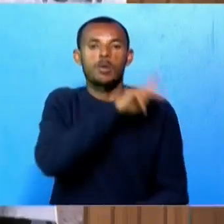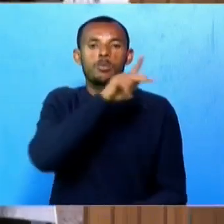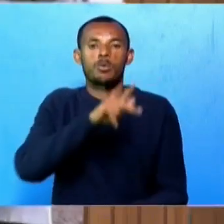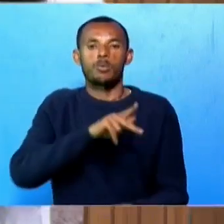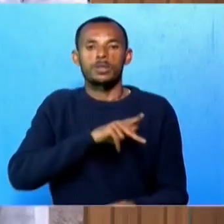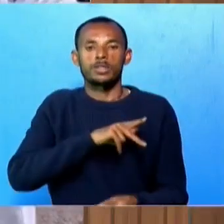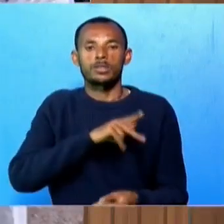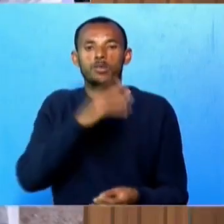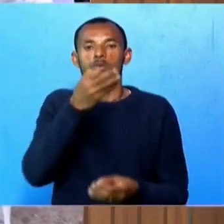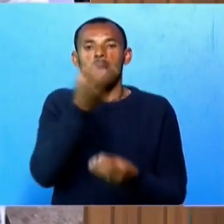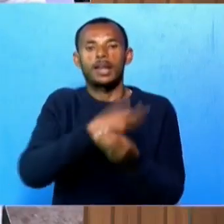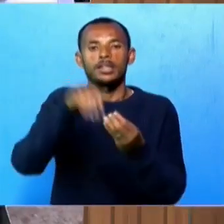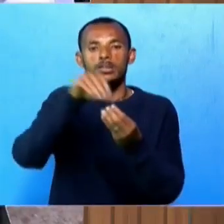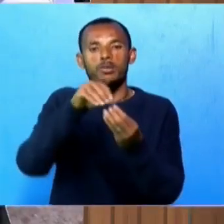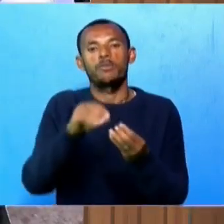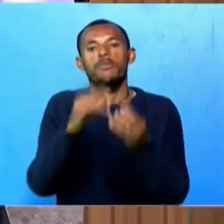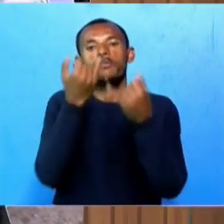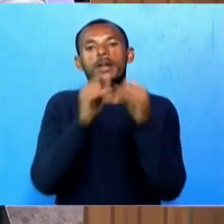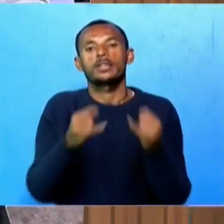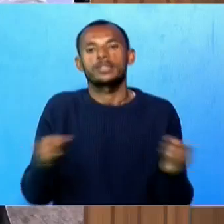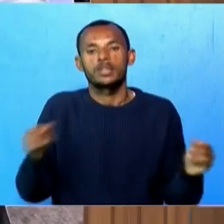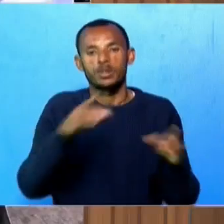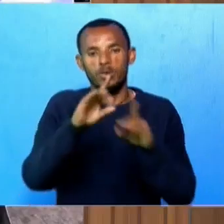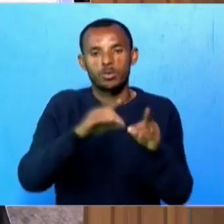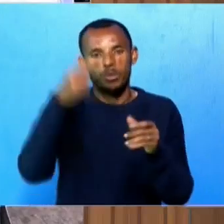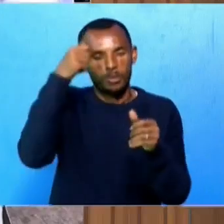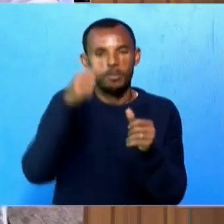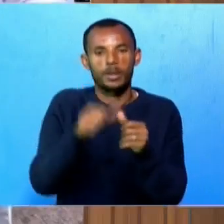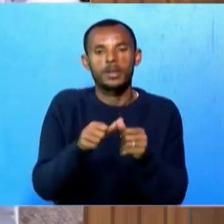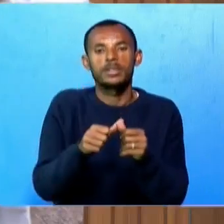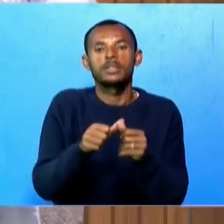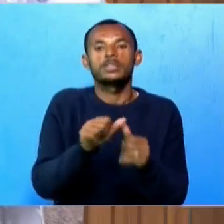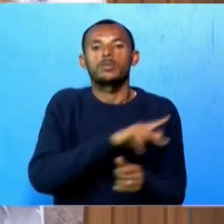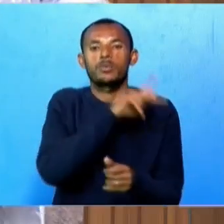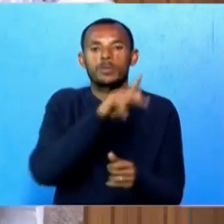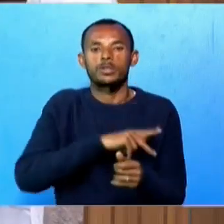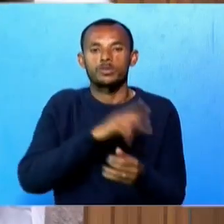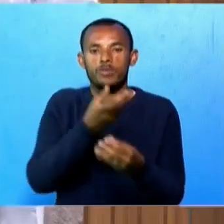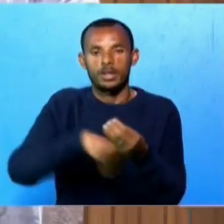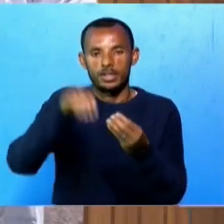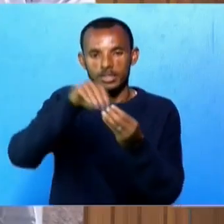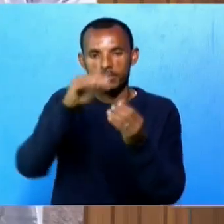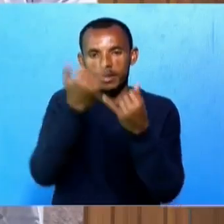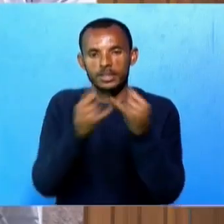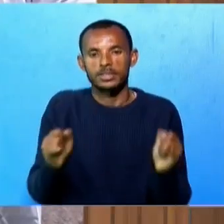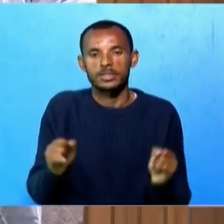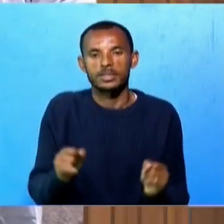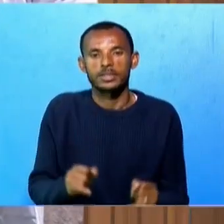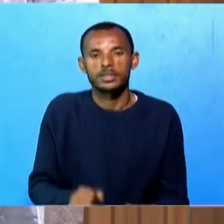additions of fractions. Do you remember the properties of additions of fractions?